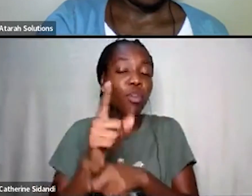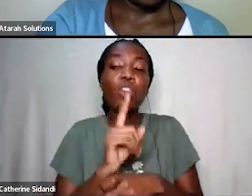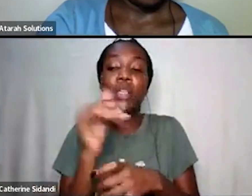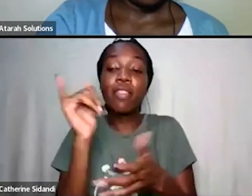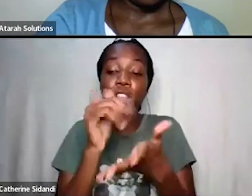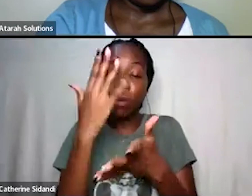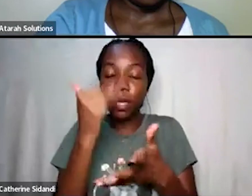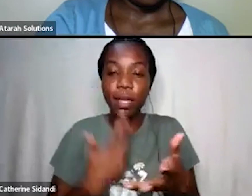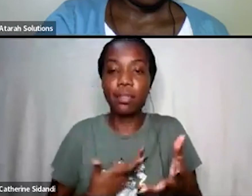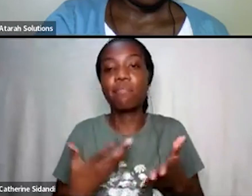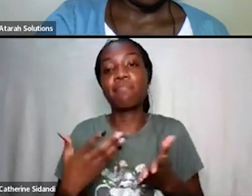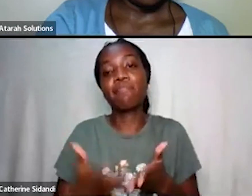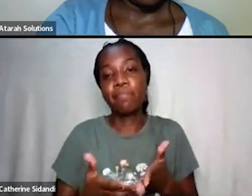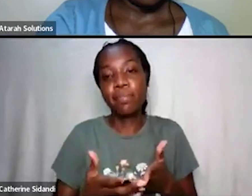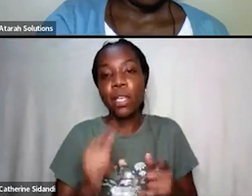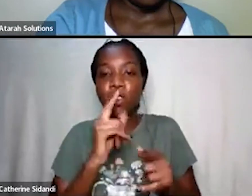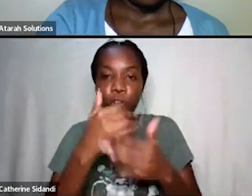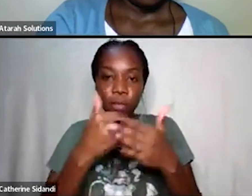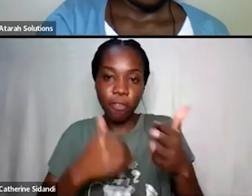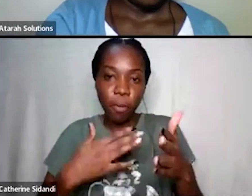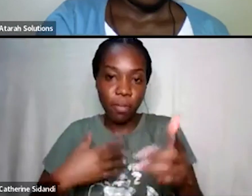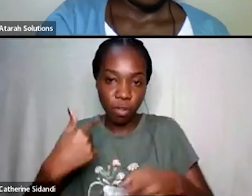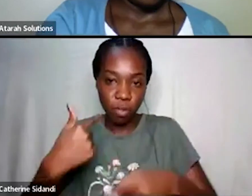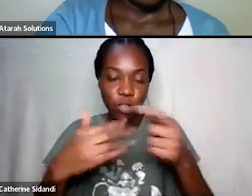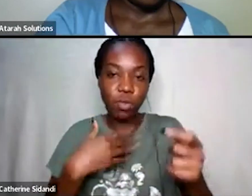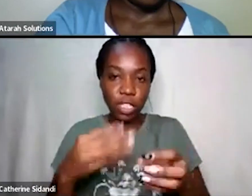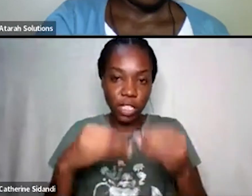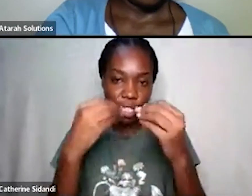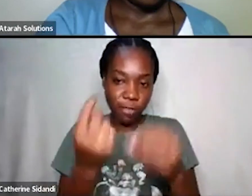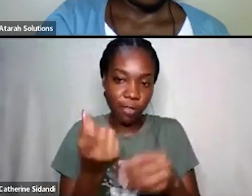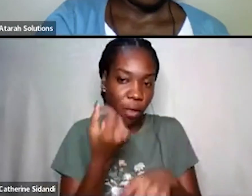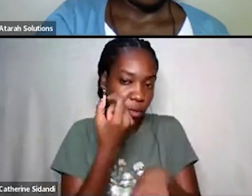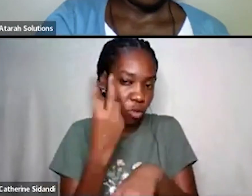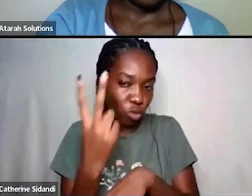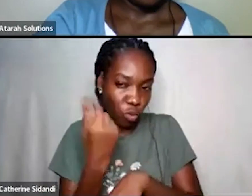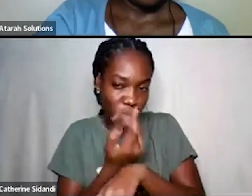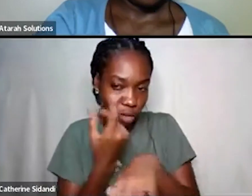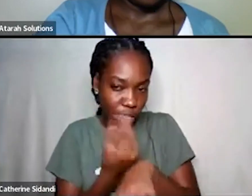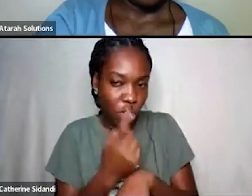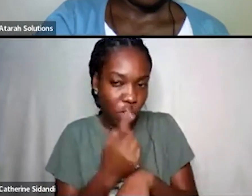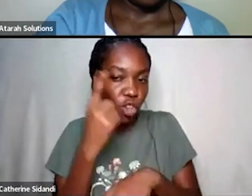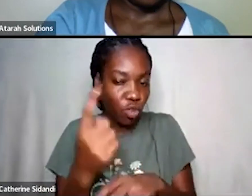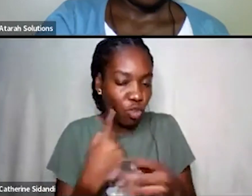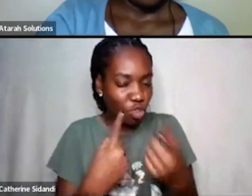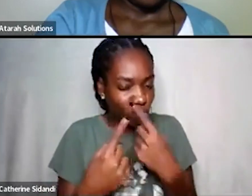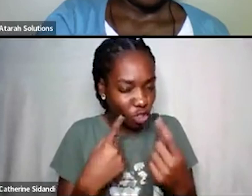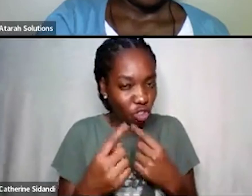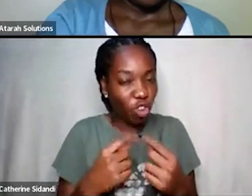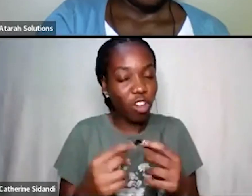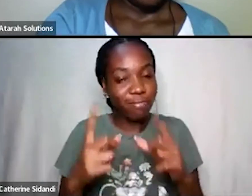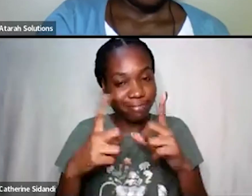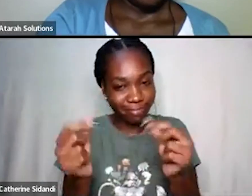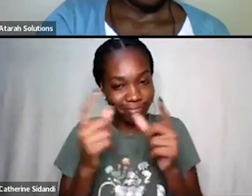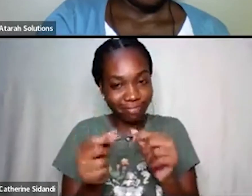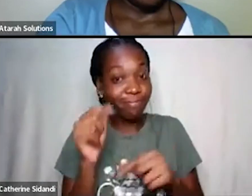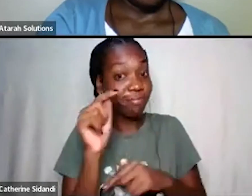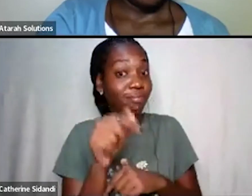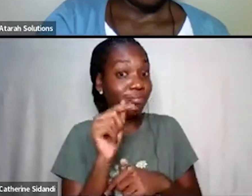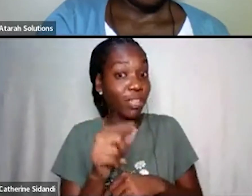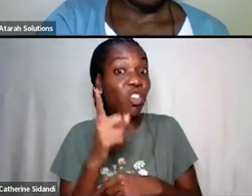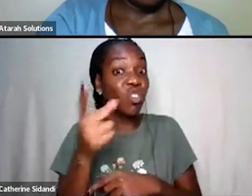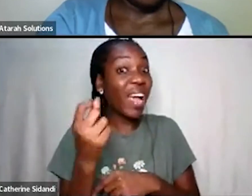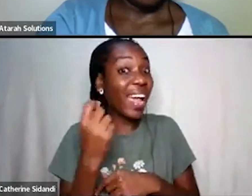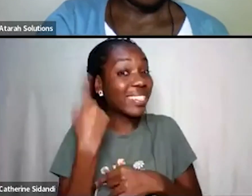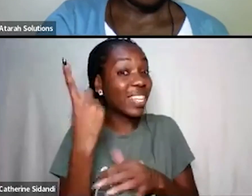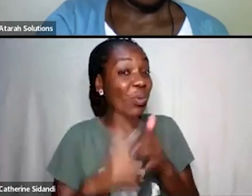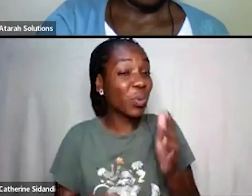So before I continue, I would like to give you 2 of my minutes. You describe on this chat box what you understand by networking,